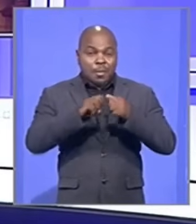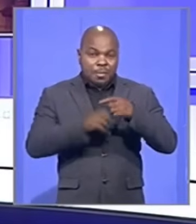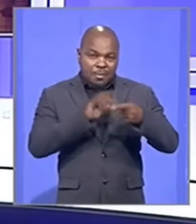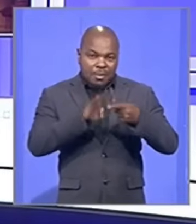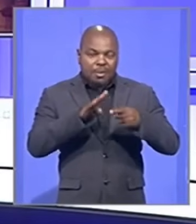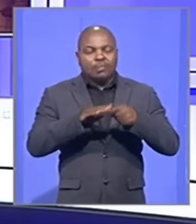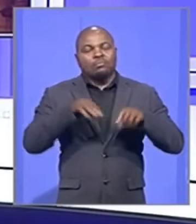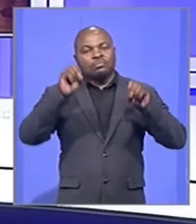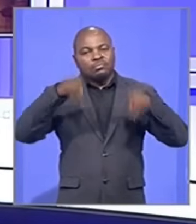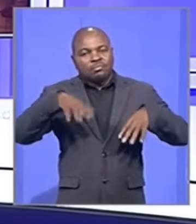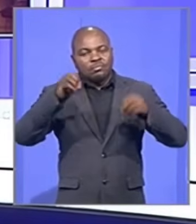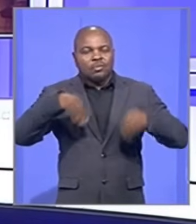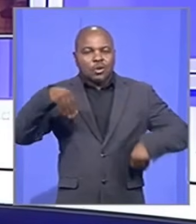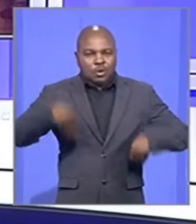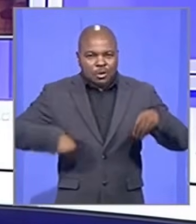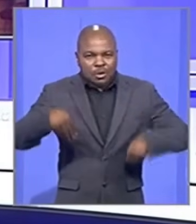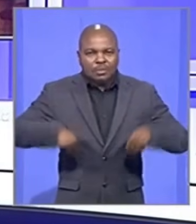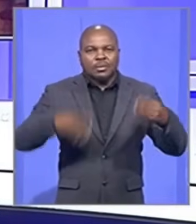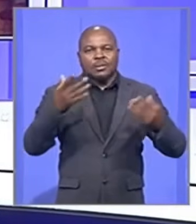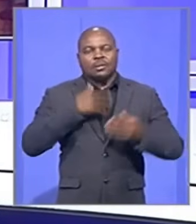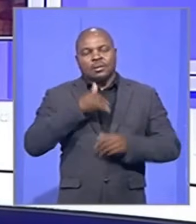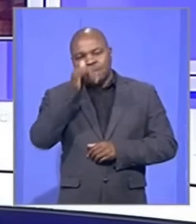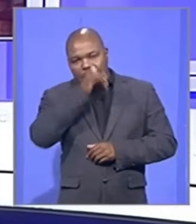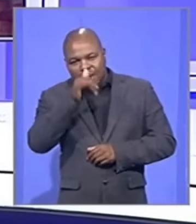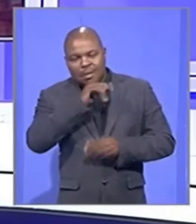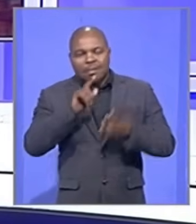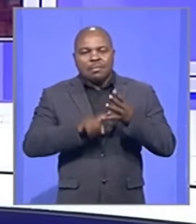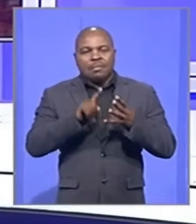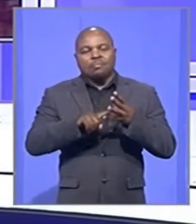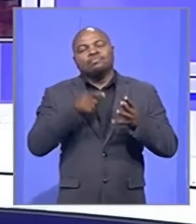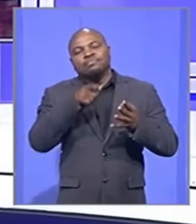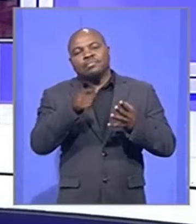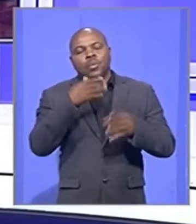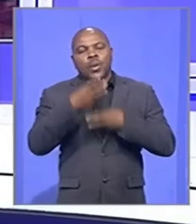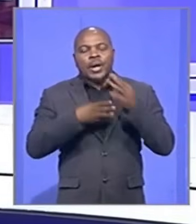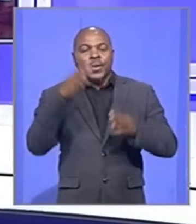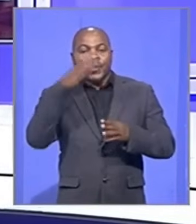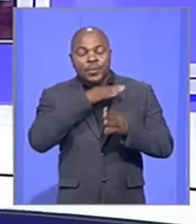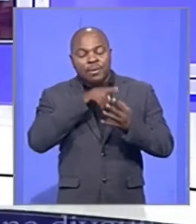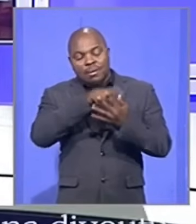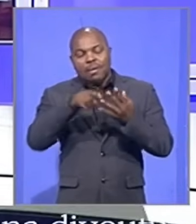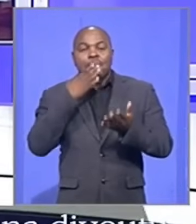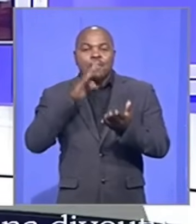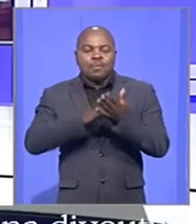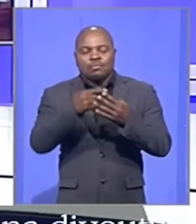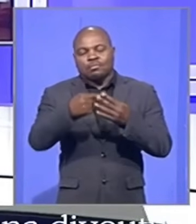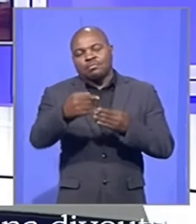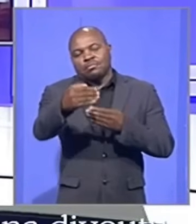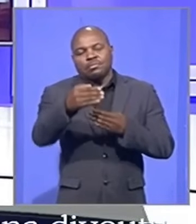bonokwane, moruo, tlhokeho ya menyetla mesebetsi di ka sehlohlolong ditshepisong tsa mekga ya dipolotiki.